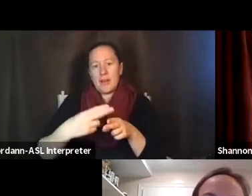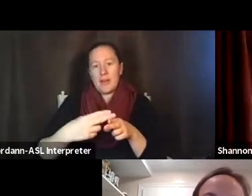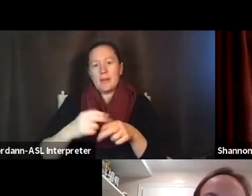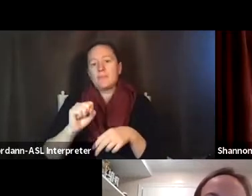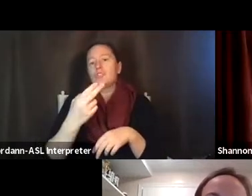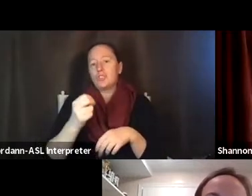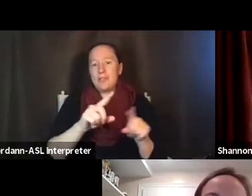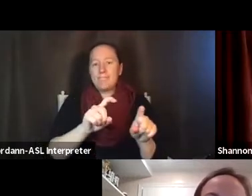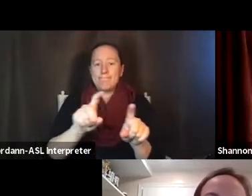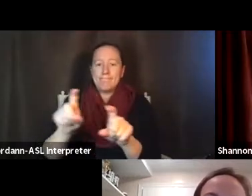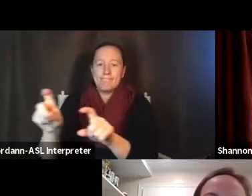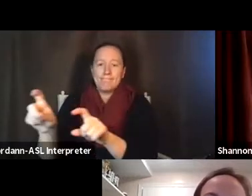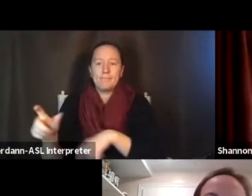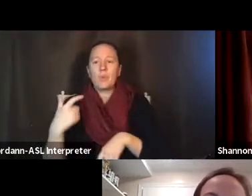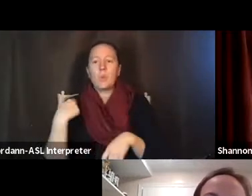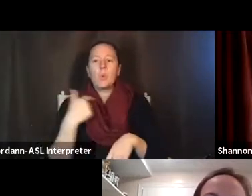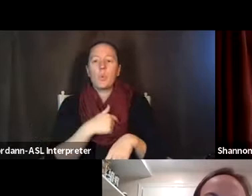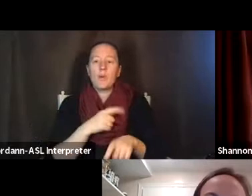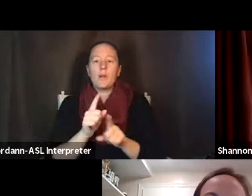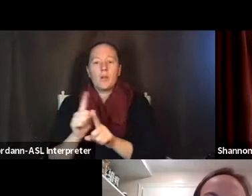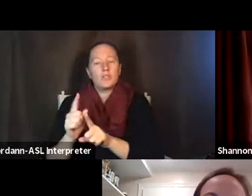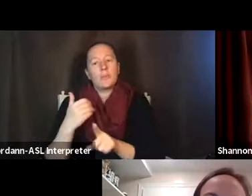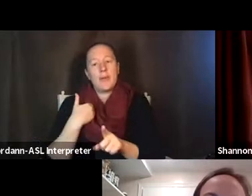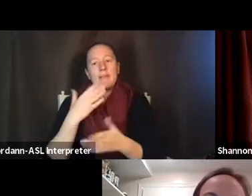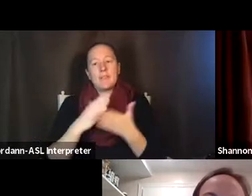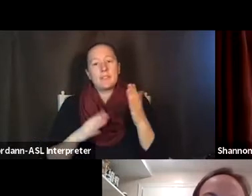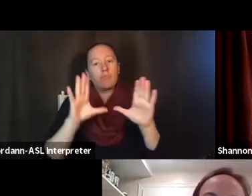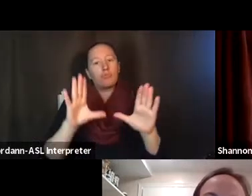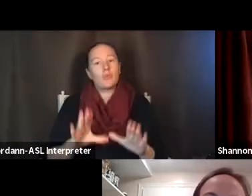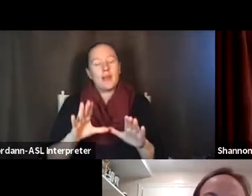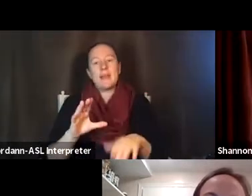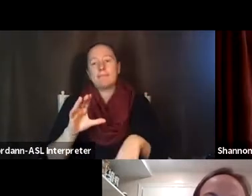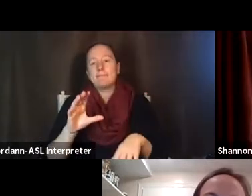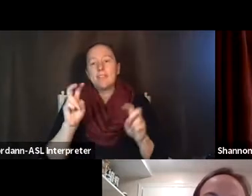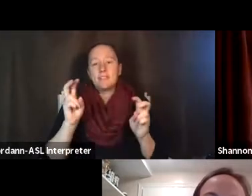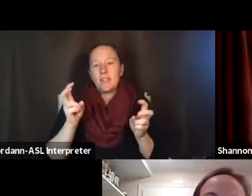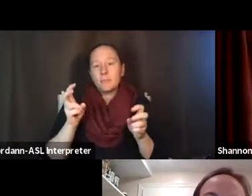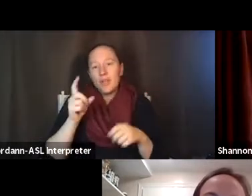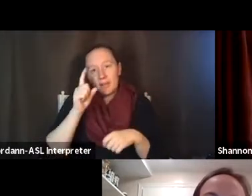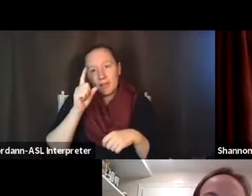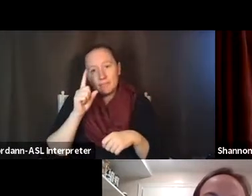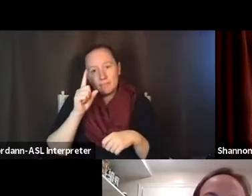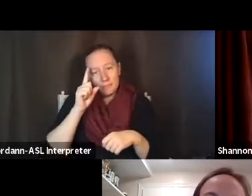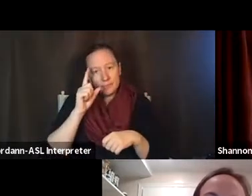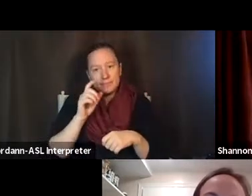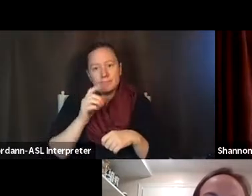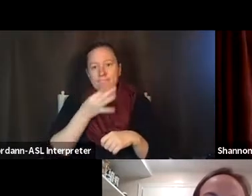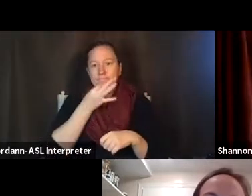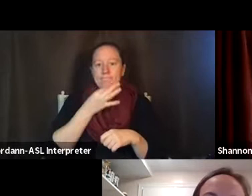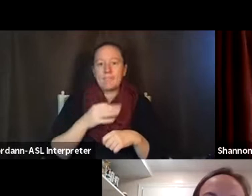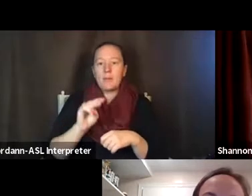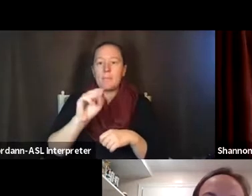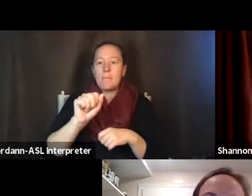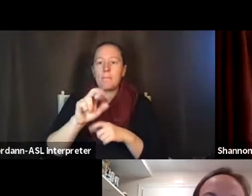And then we had some great subject matter expertise from Dr. Marcy Eads, many of you know